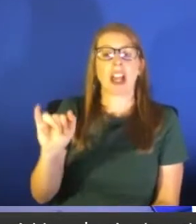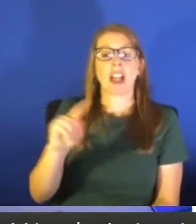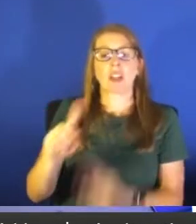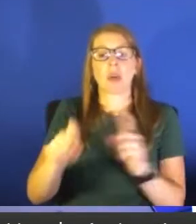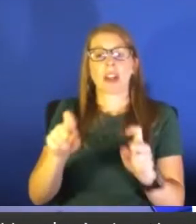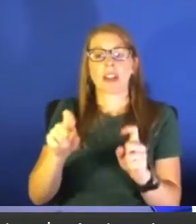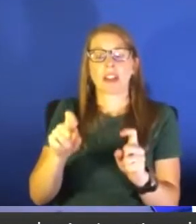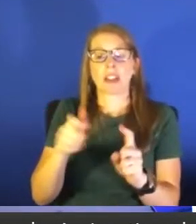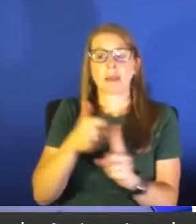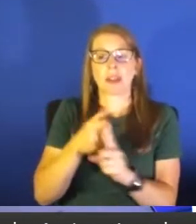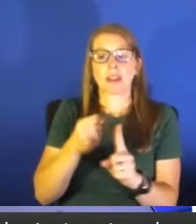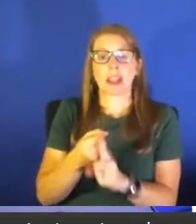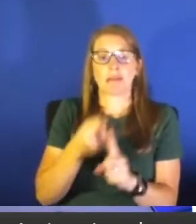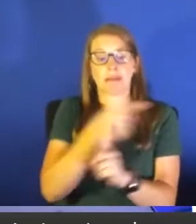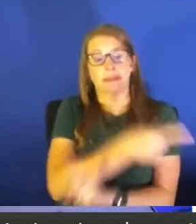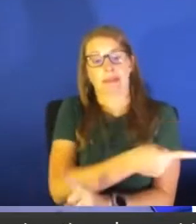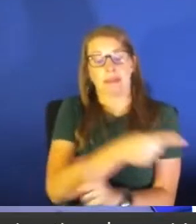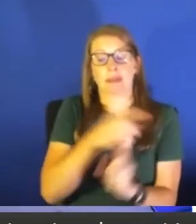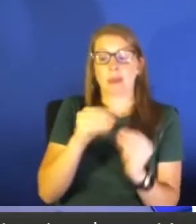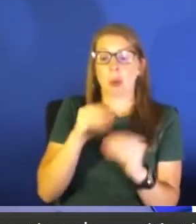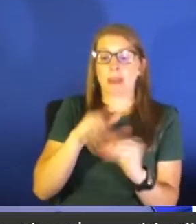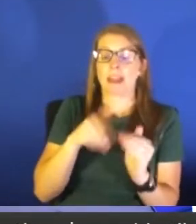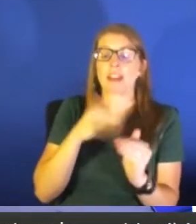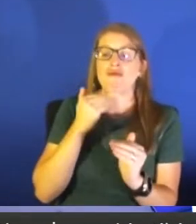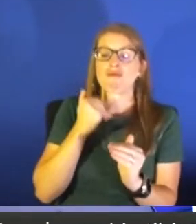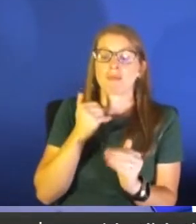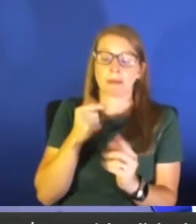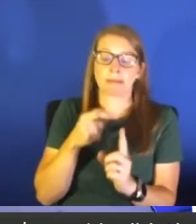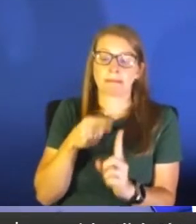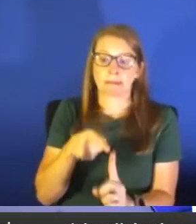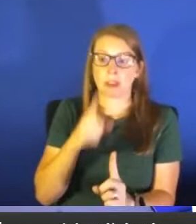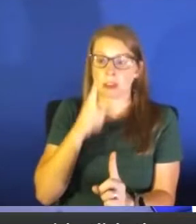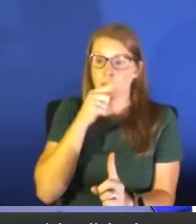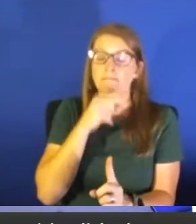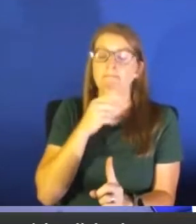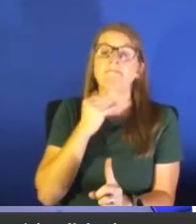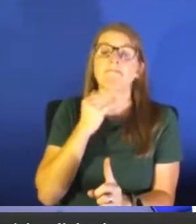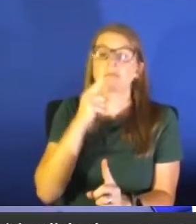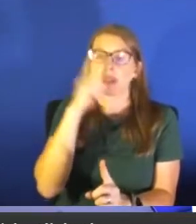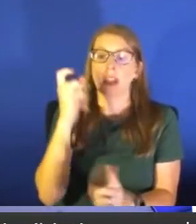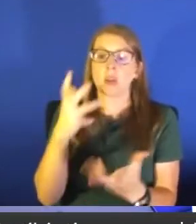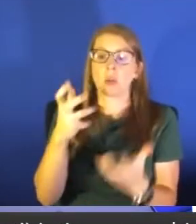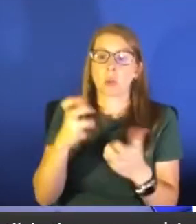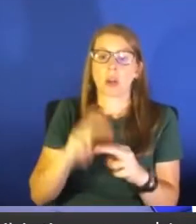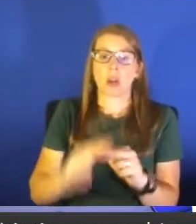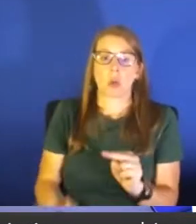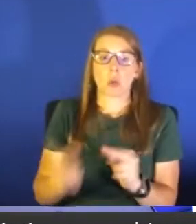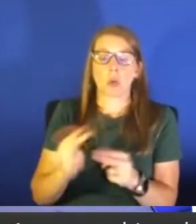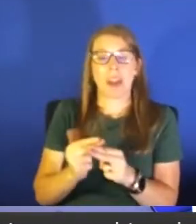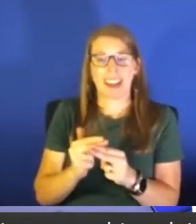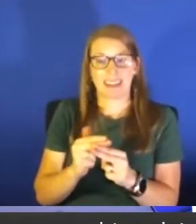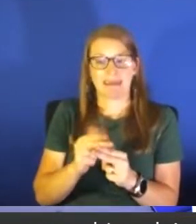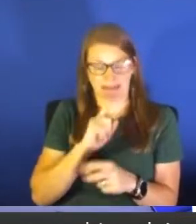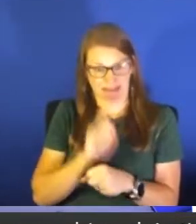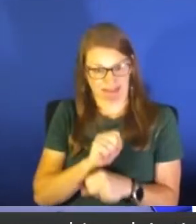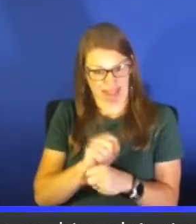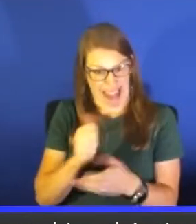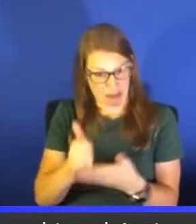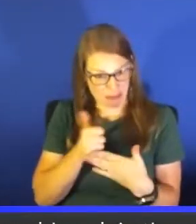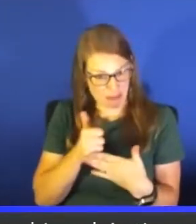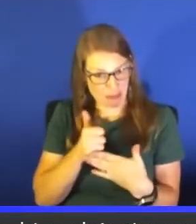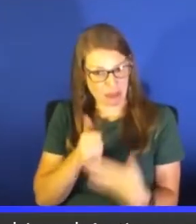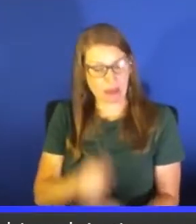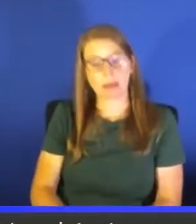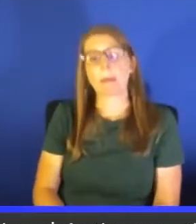the sugar and sweetener. But most people consume artificial sweeteners because they say they want to lose weight. Is that helpful? It's actually a